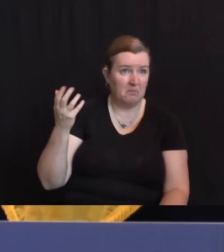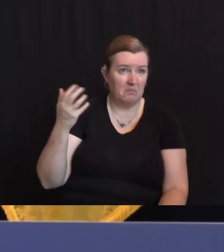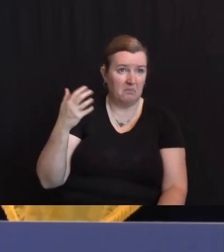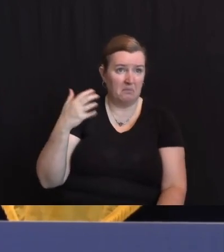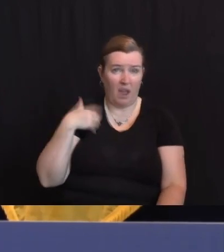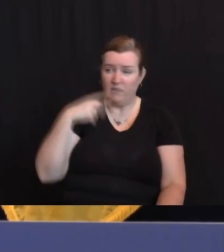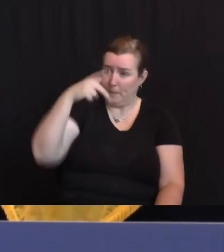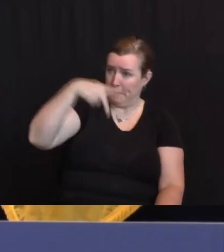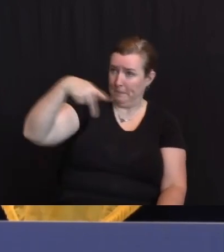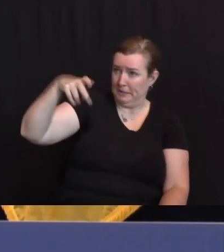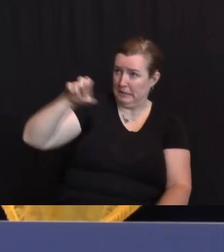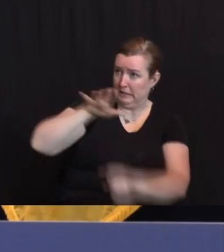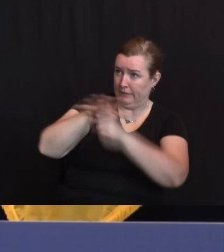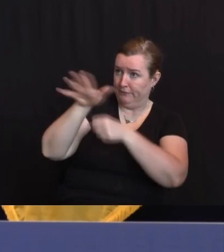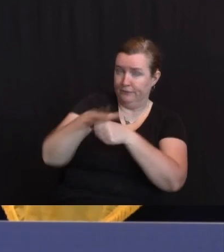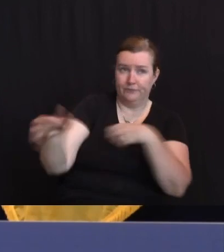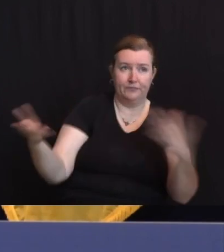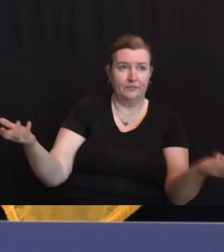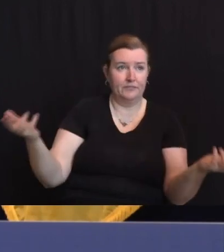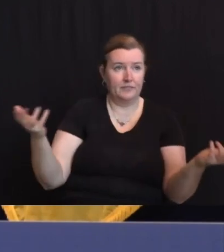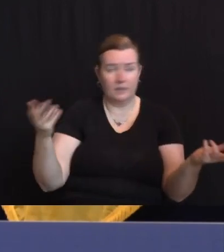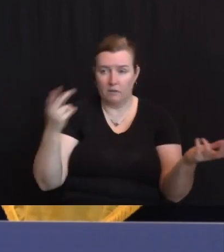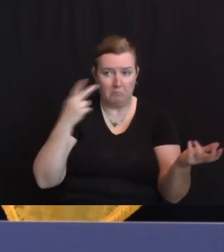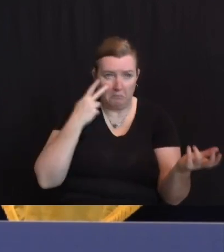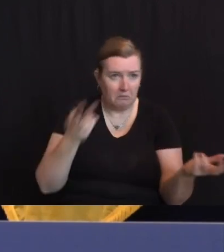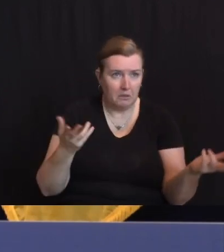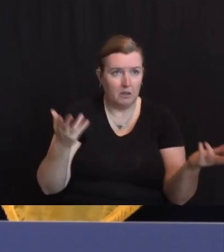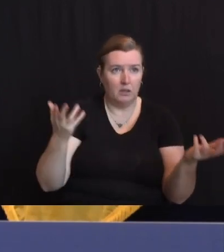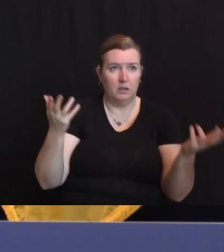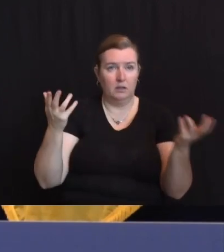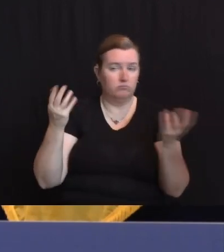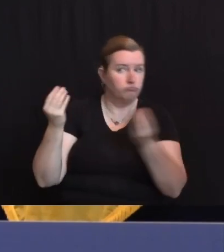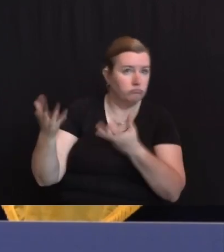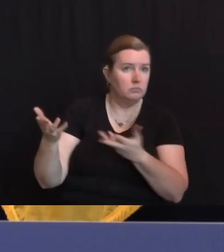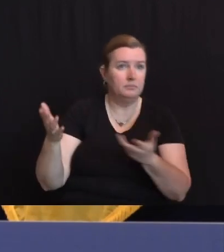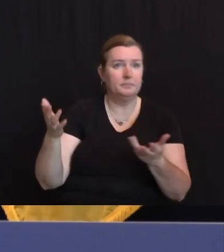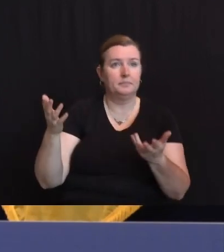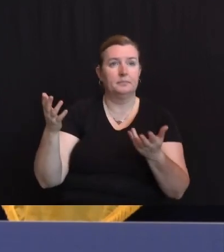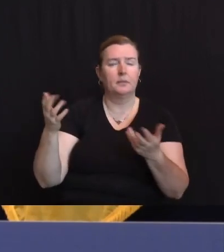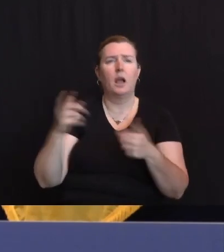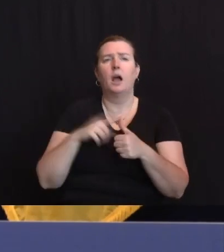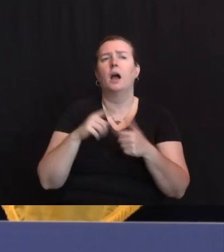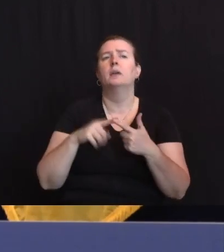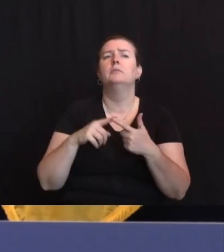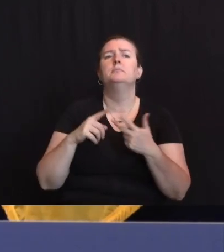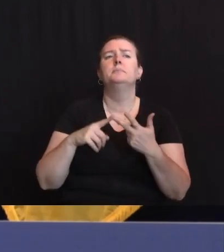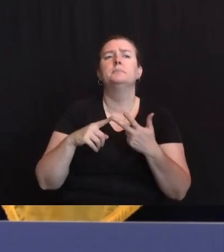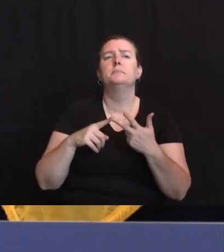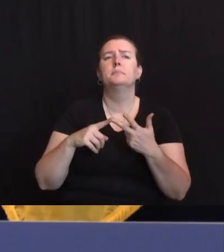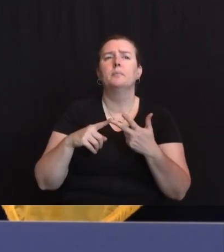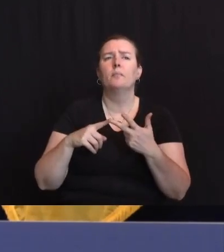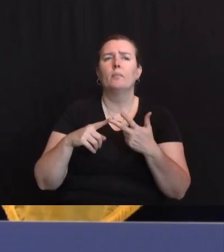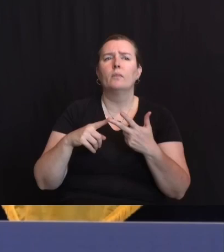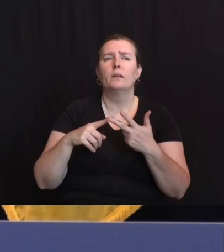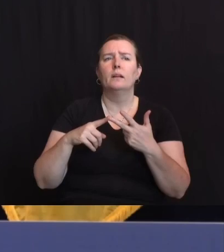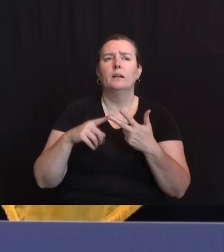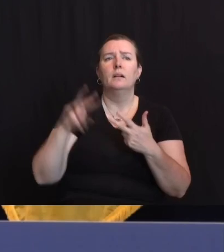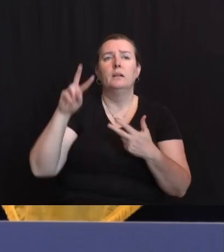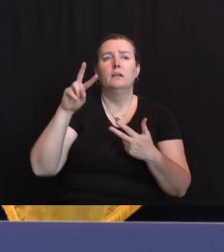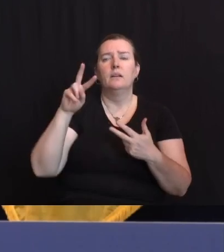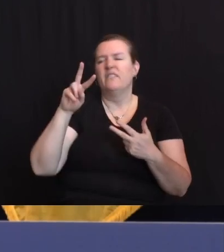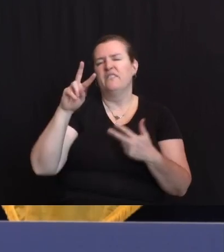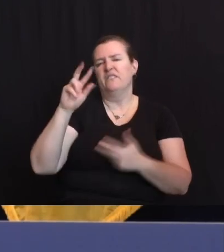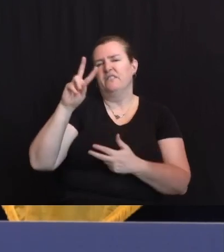Governor, I have one question from News 12's Walt Kane. The Department of Military and Veterans Services says they fully support the